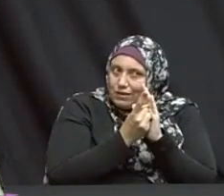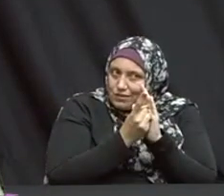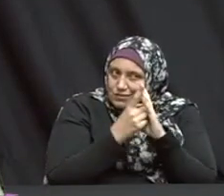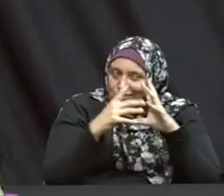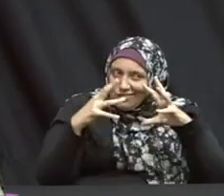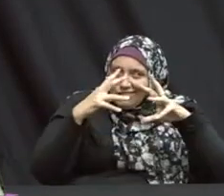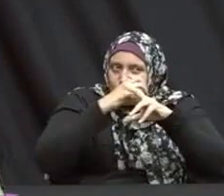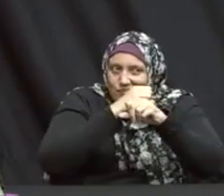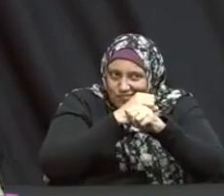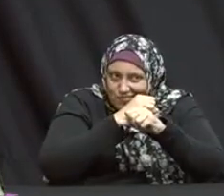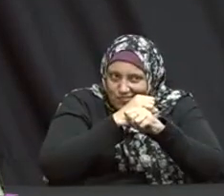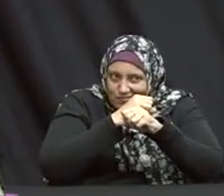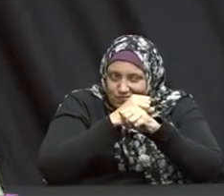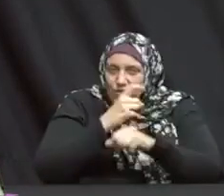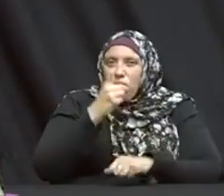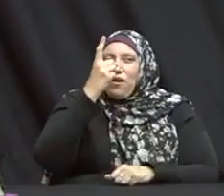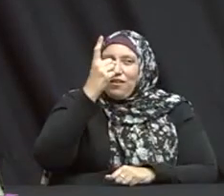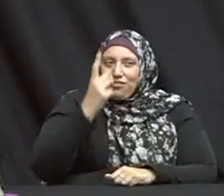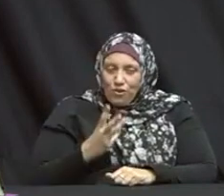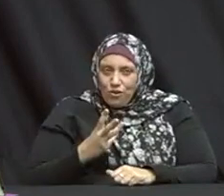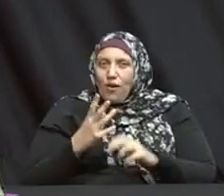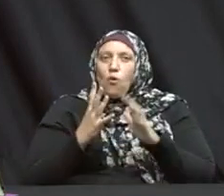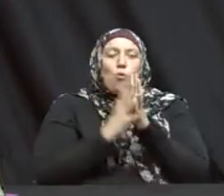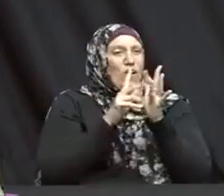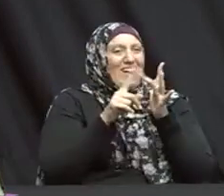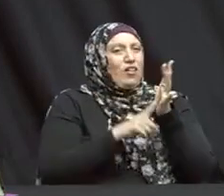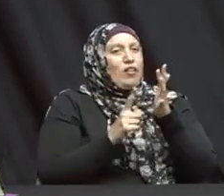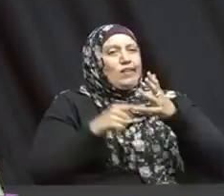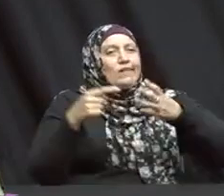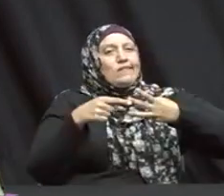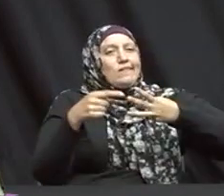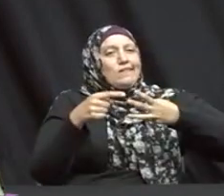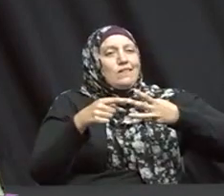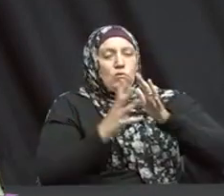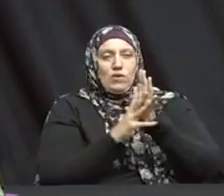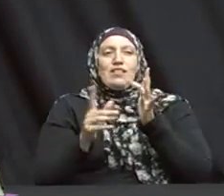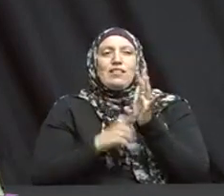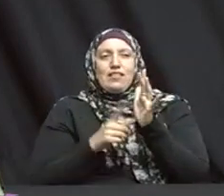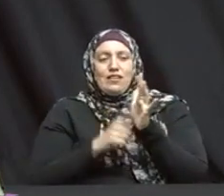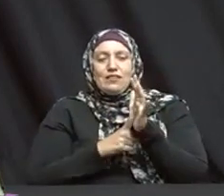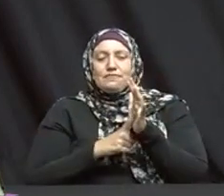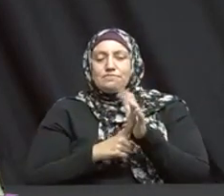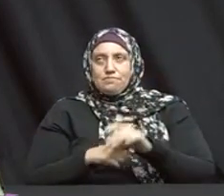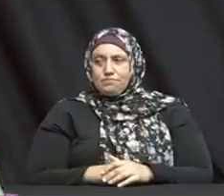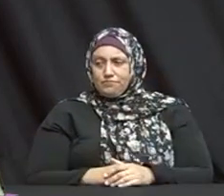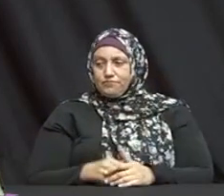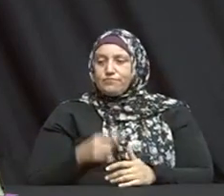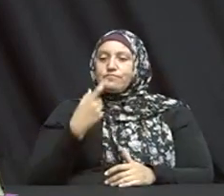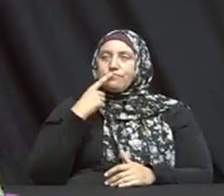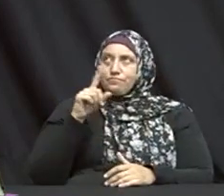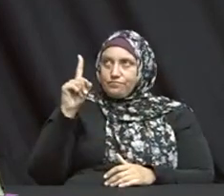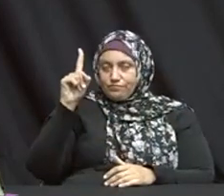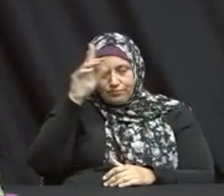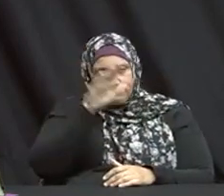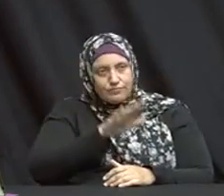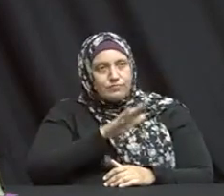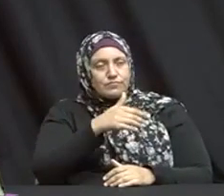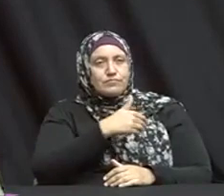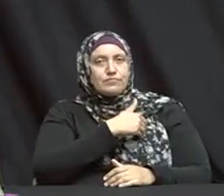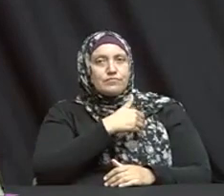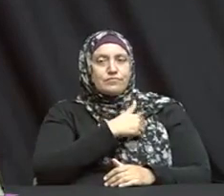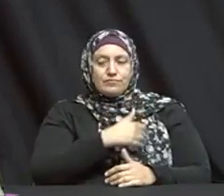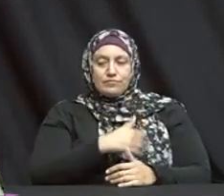split and how to deal with that, please. All right. Bismillah ar-Rahman ar-Rahim. As to why there is that split